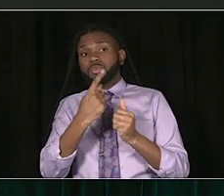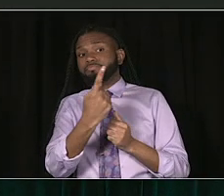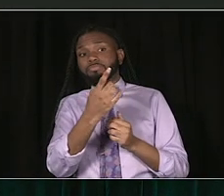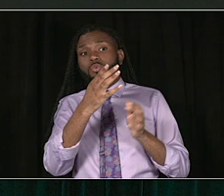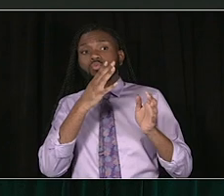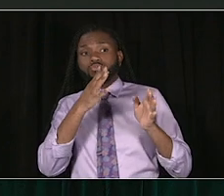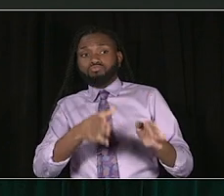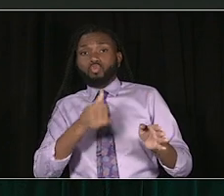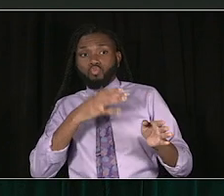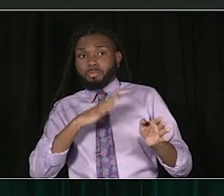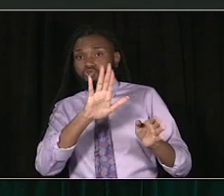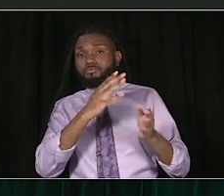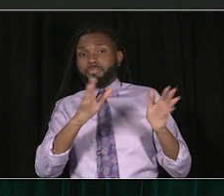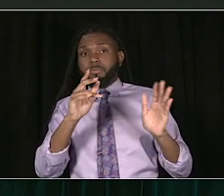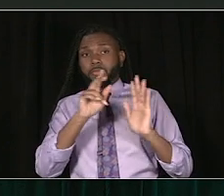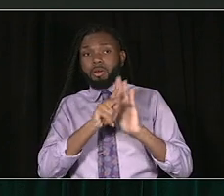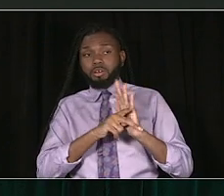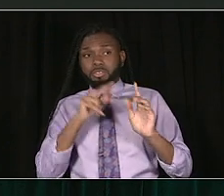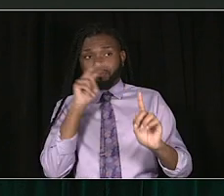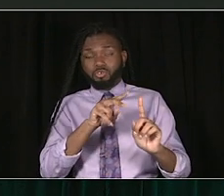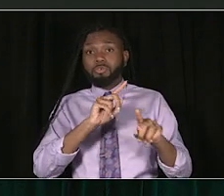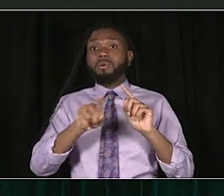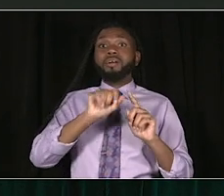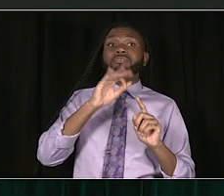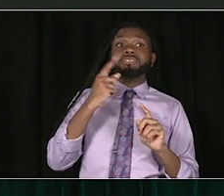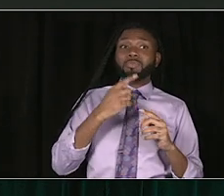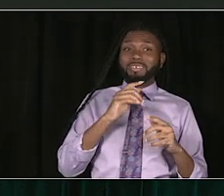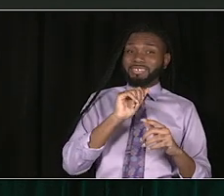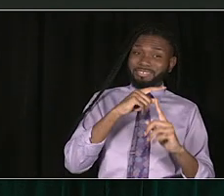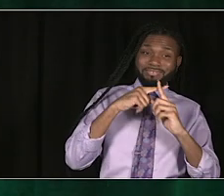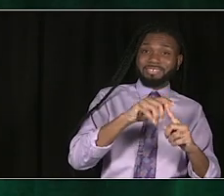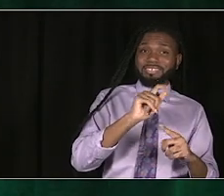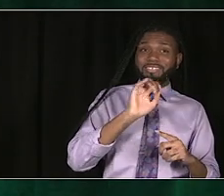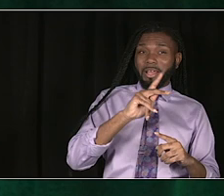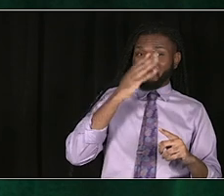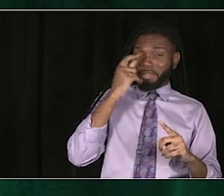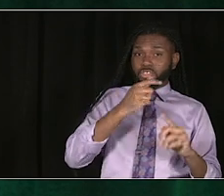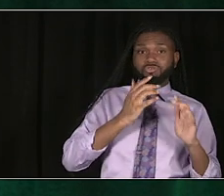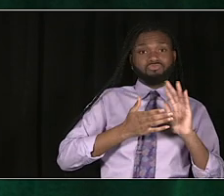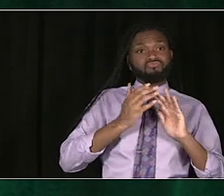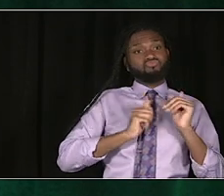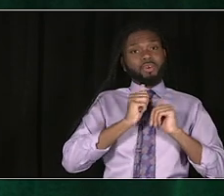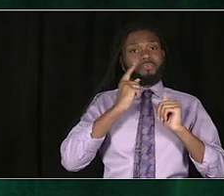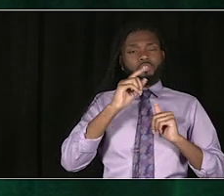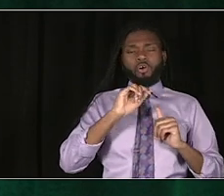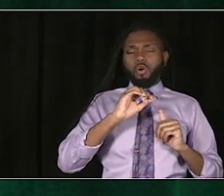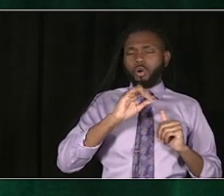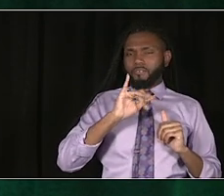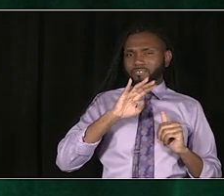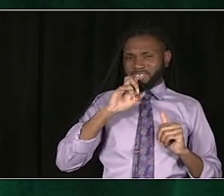policy view, if someone attacks her because she's a woman running for office, I'm gonna have to say something. And that's a part